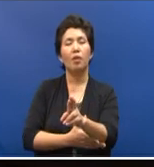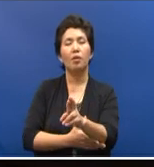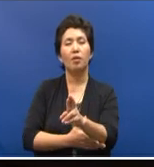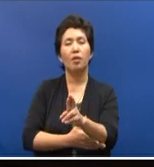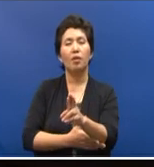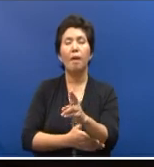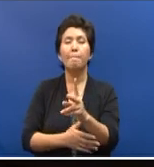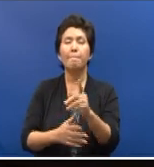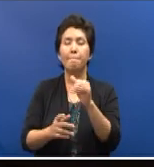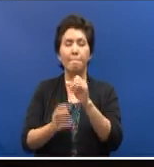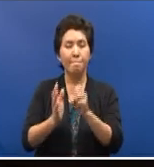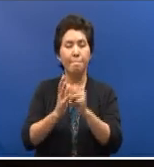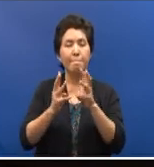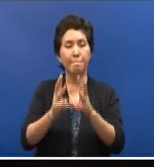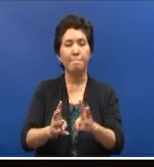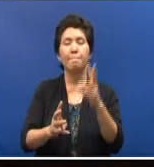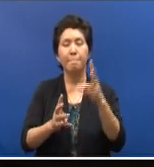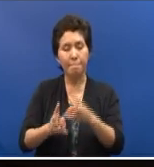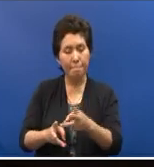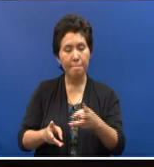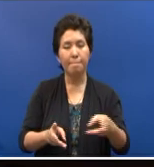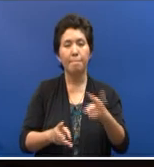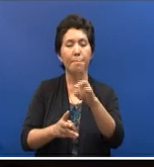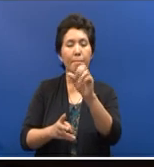formal means of social control. Okay,